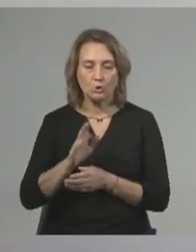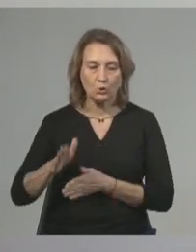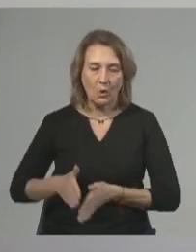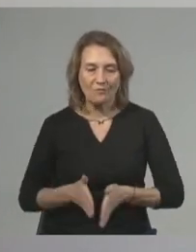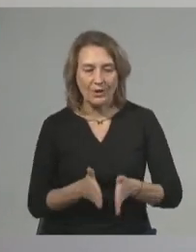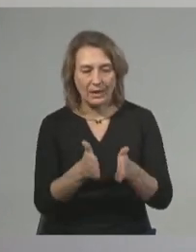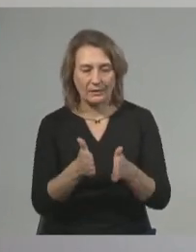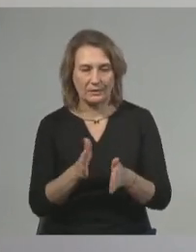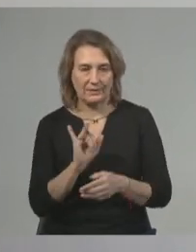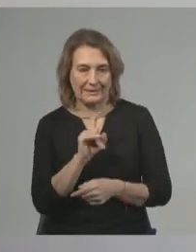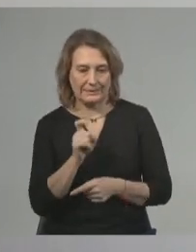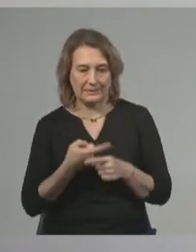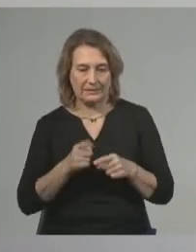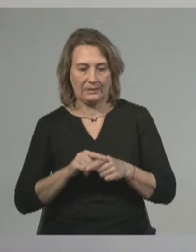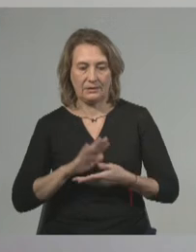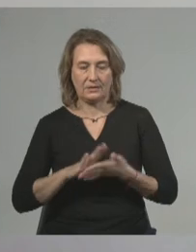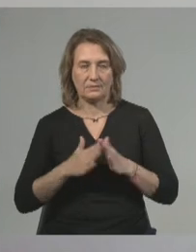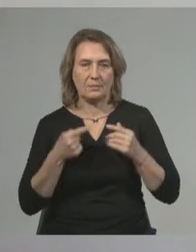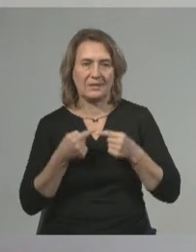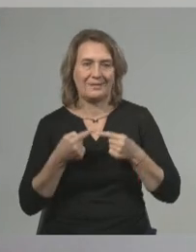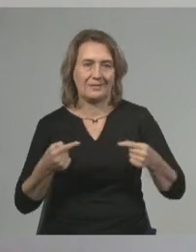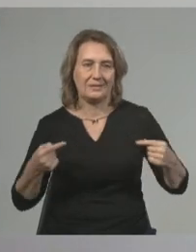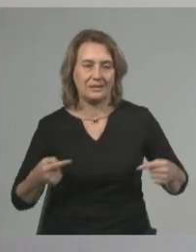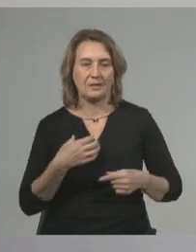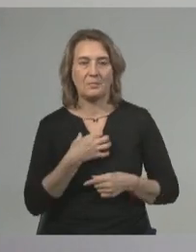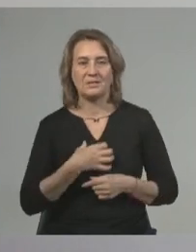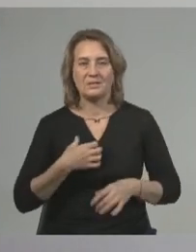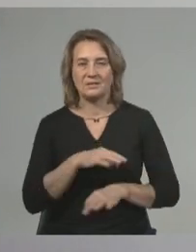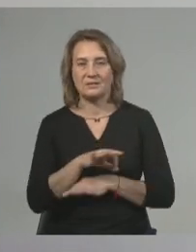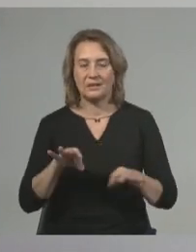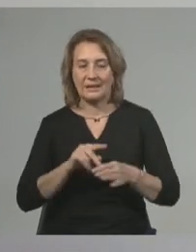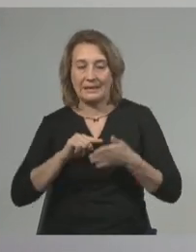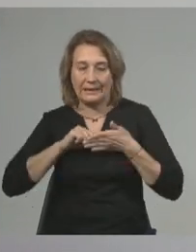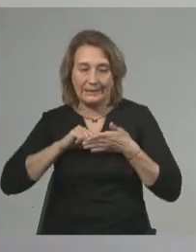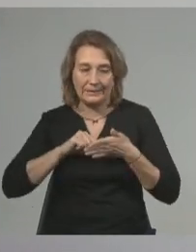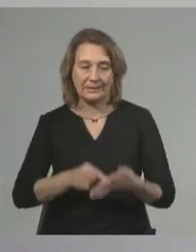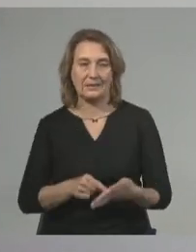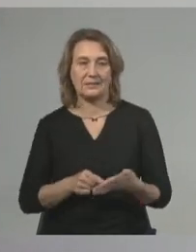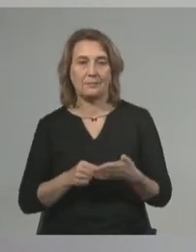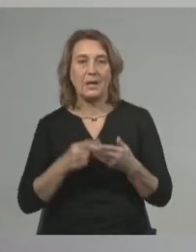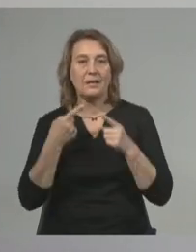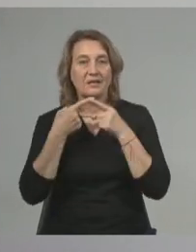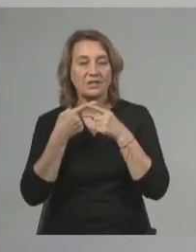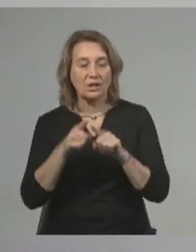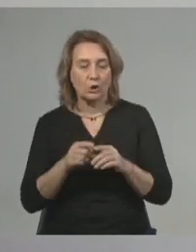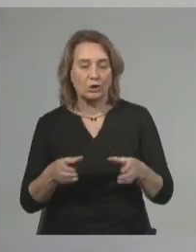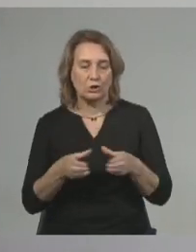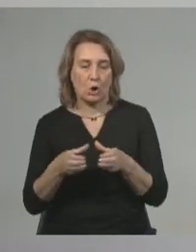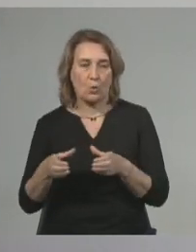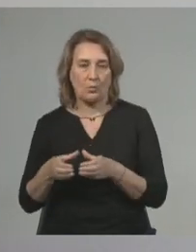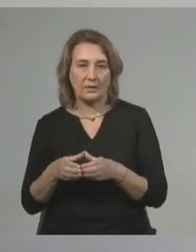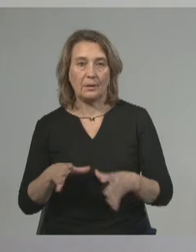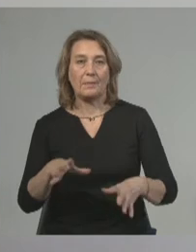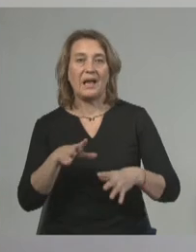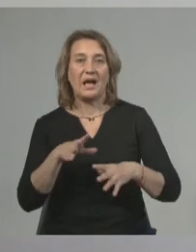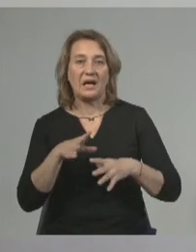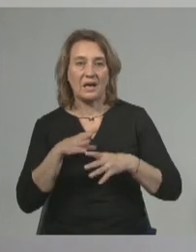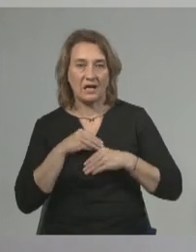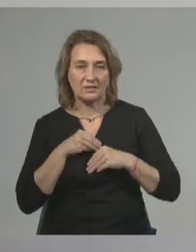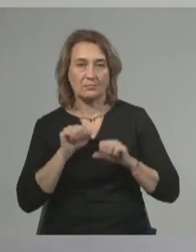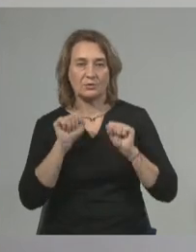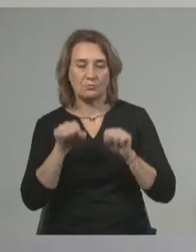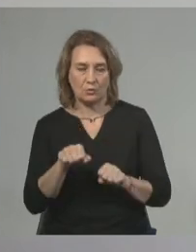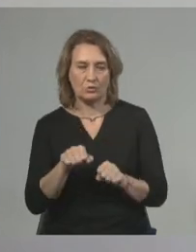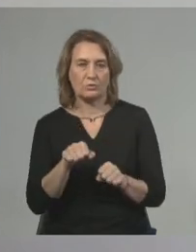strategies to put pressure on the technology companies i think that's paramount but ultimately the truth is uh